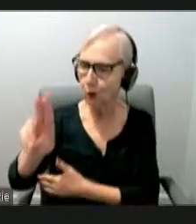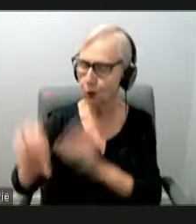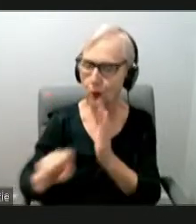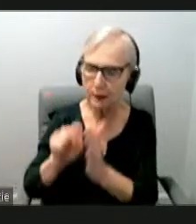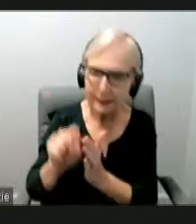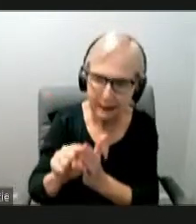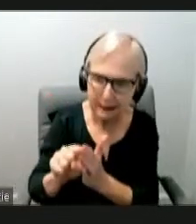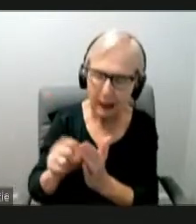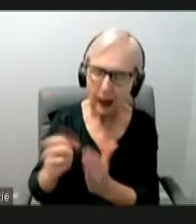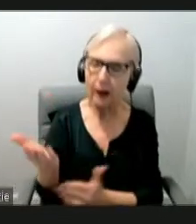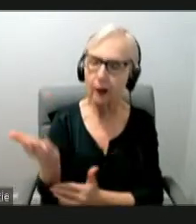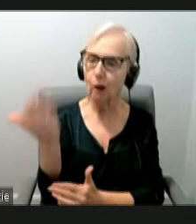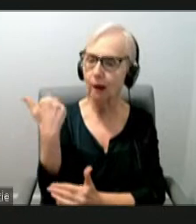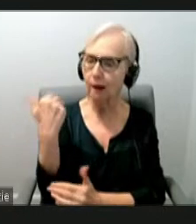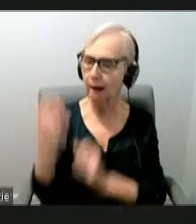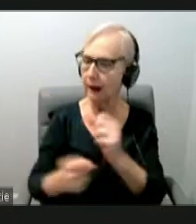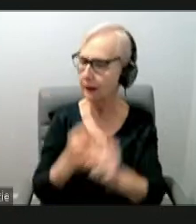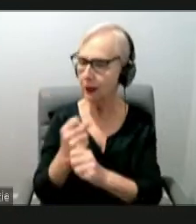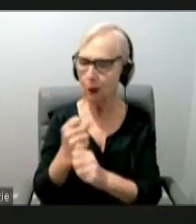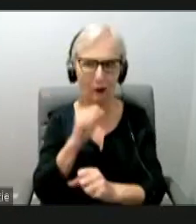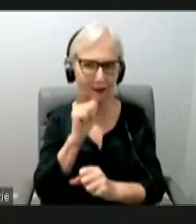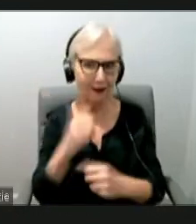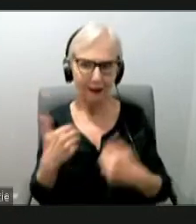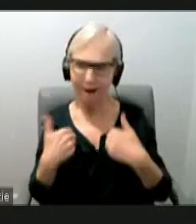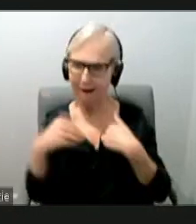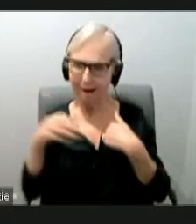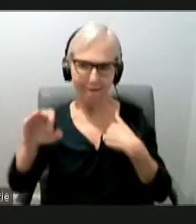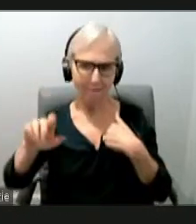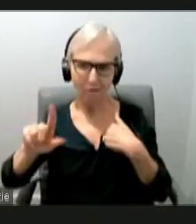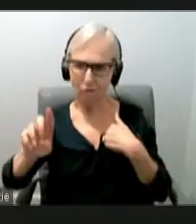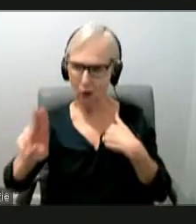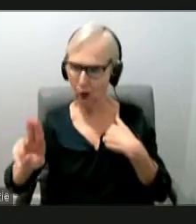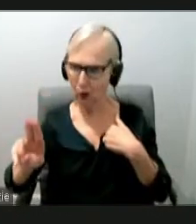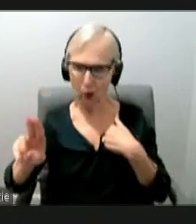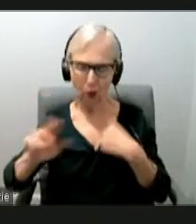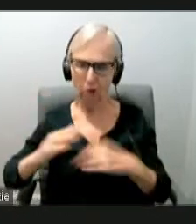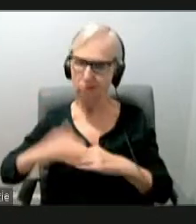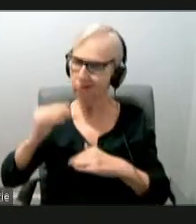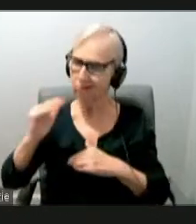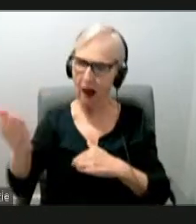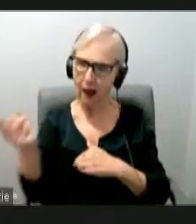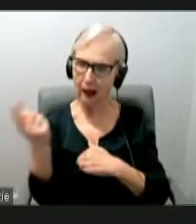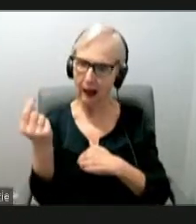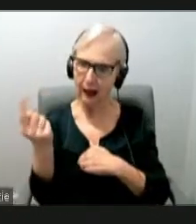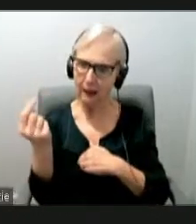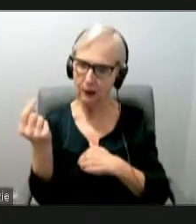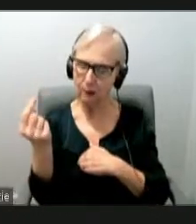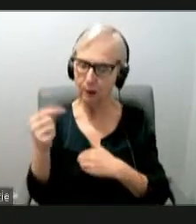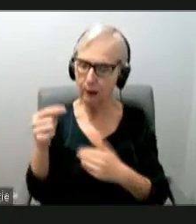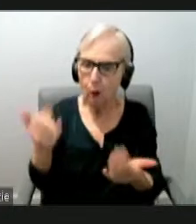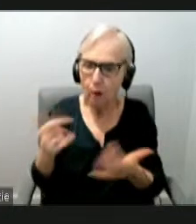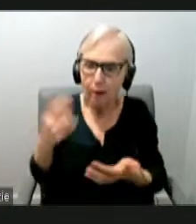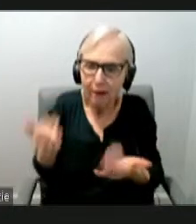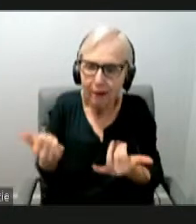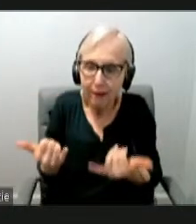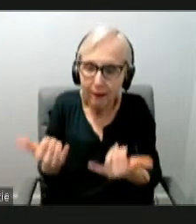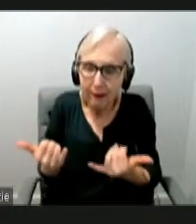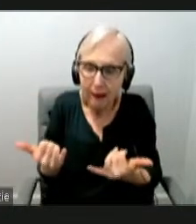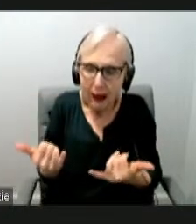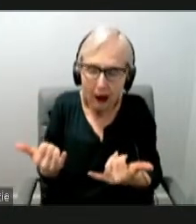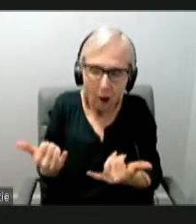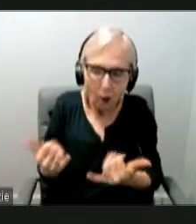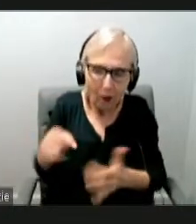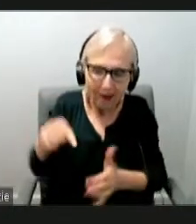I know last year there wasn't much of a flu season, but is there any concern that this year we could be dealing with that on top of everything